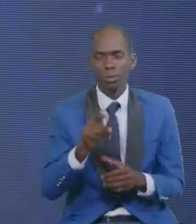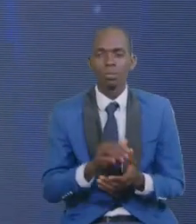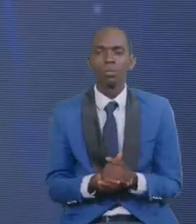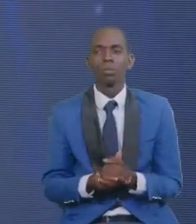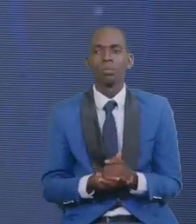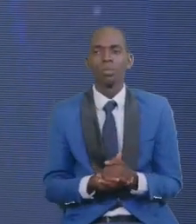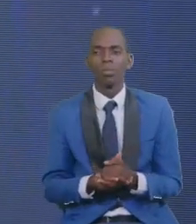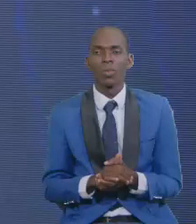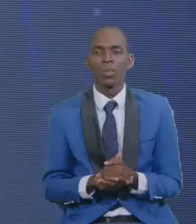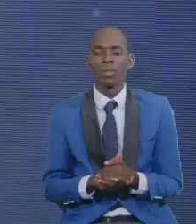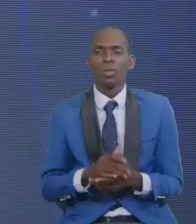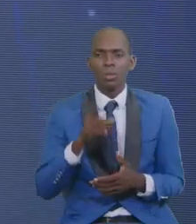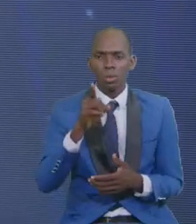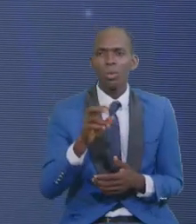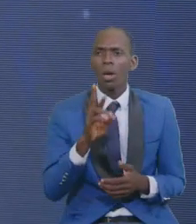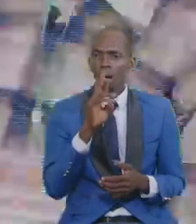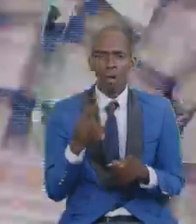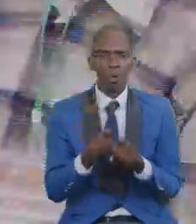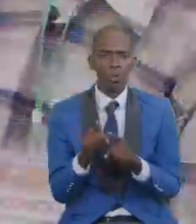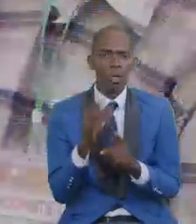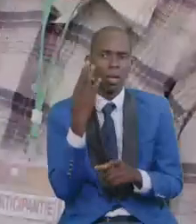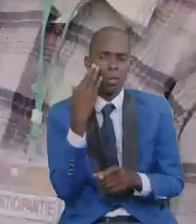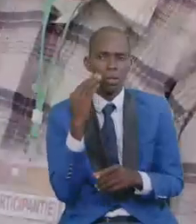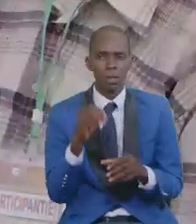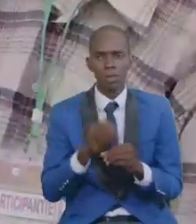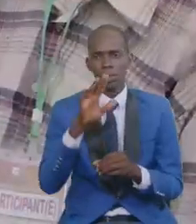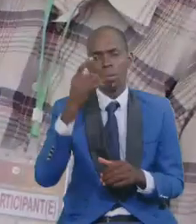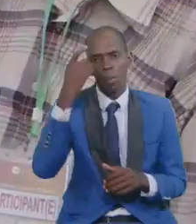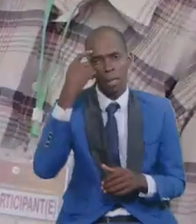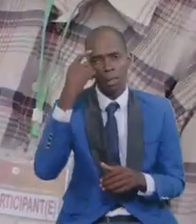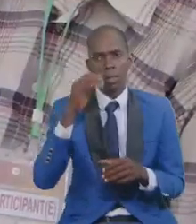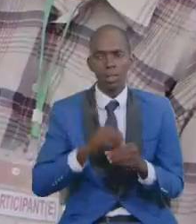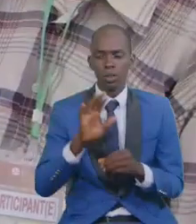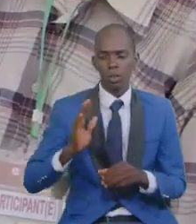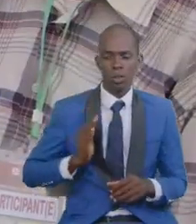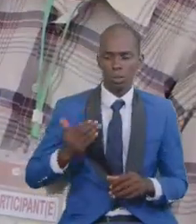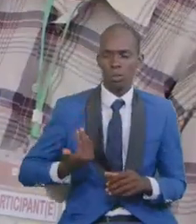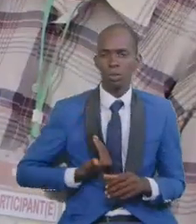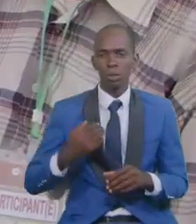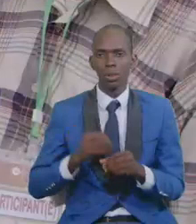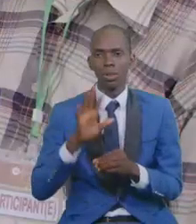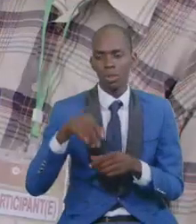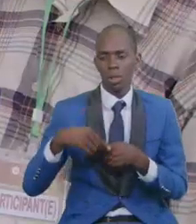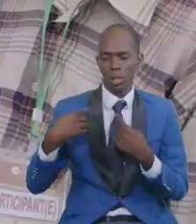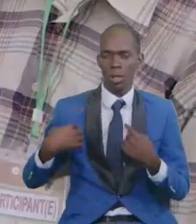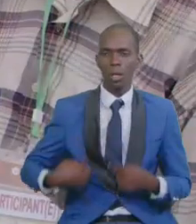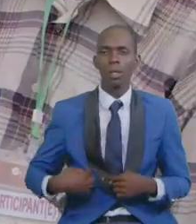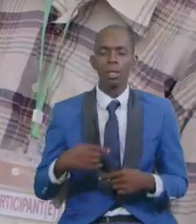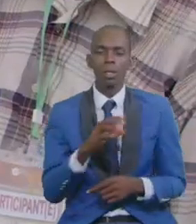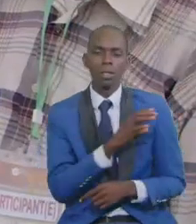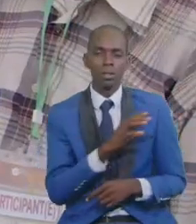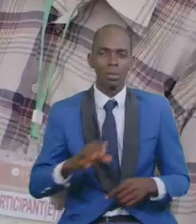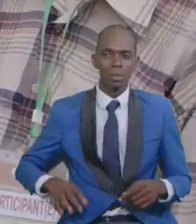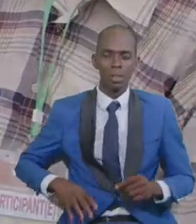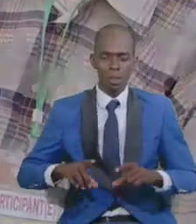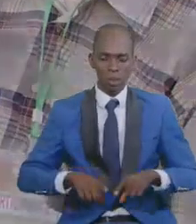you are as conscious in your mind, in your soul, in your heart. Christ